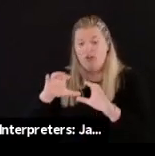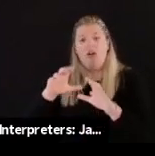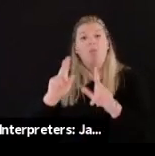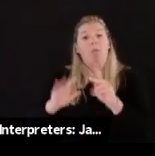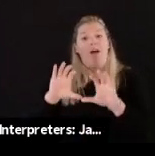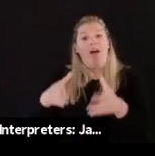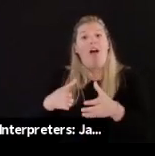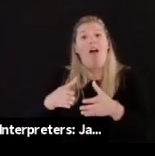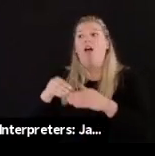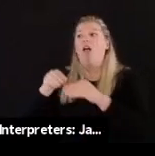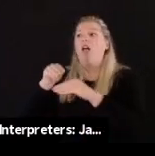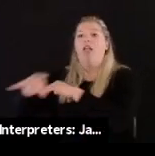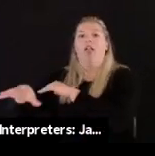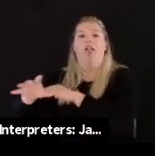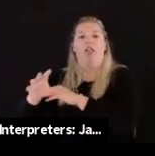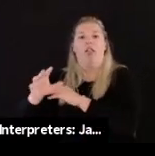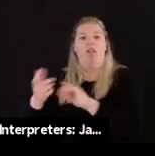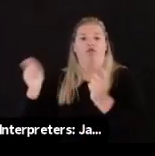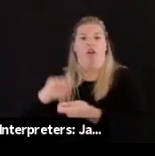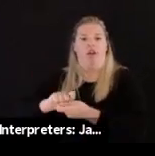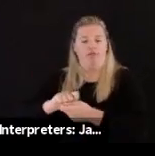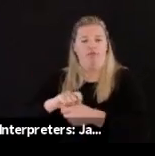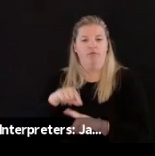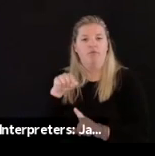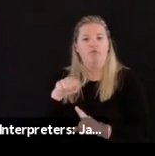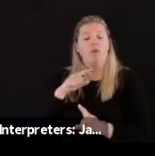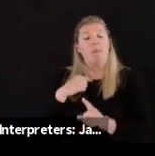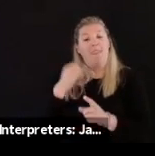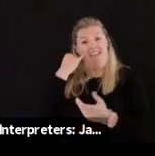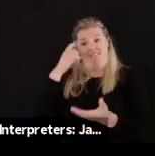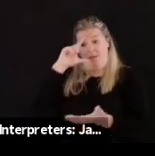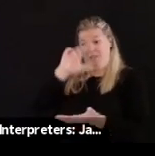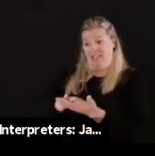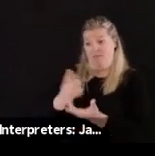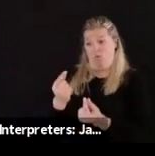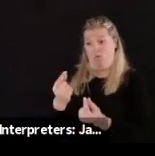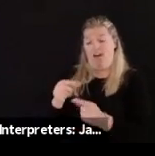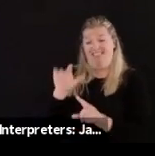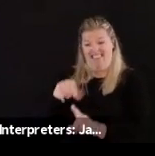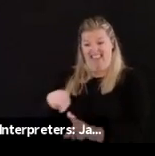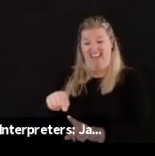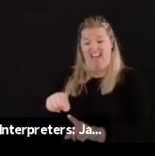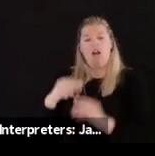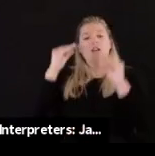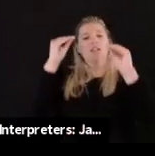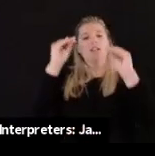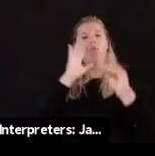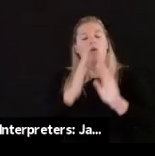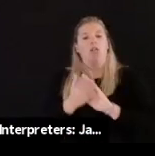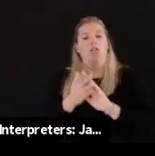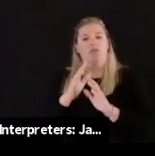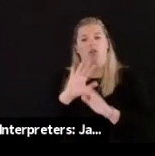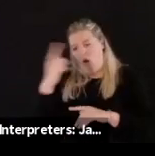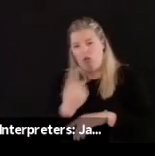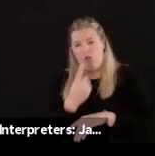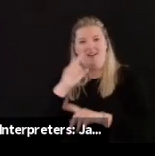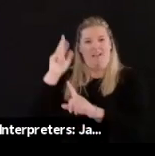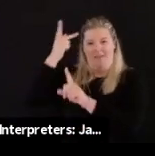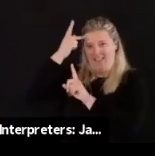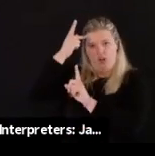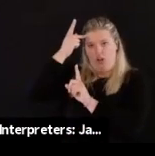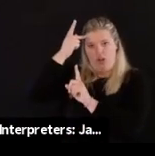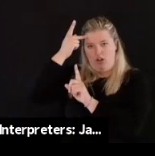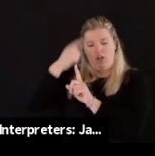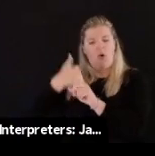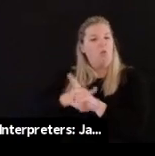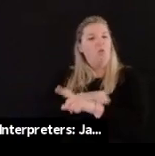If we believe that, then teaching will always be a political act. We can't be afraid of